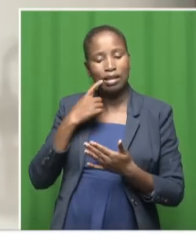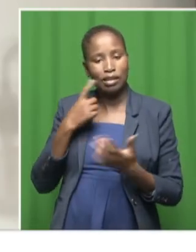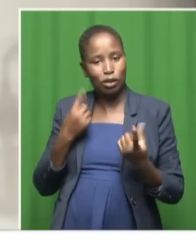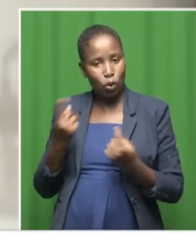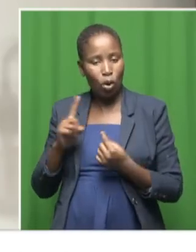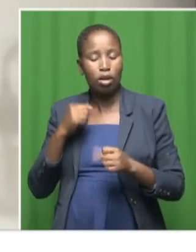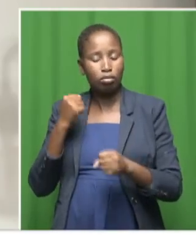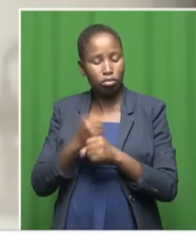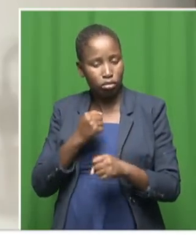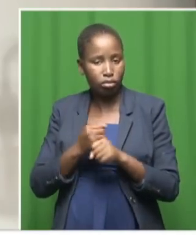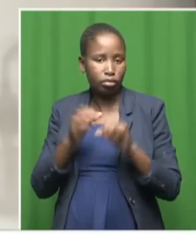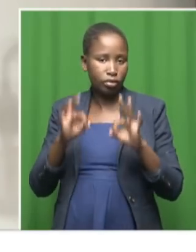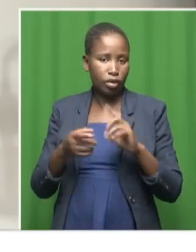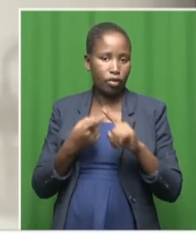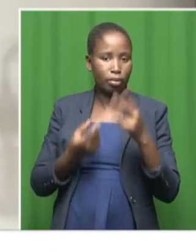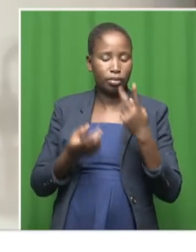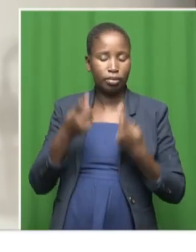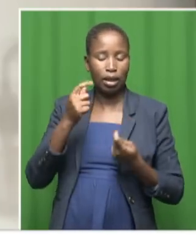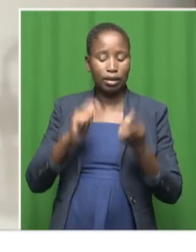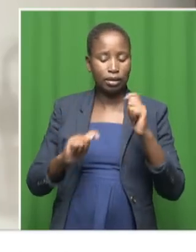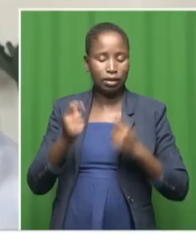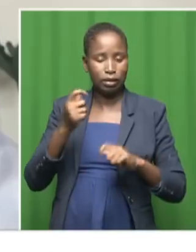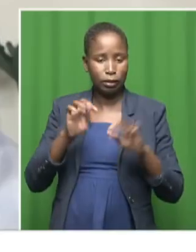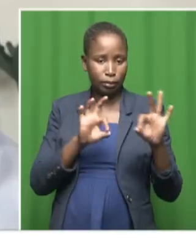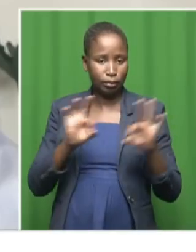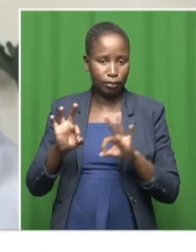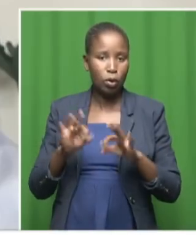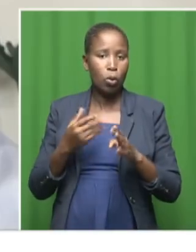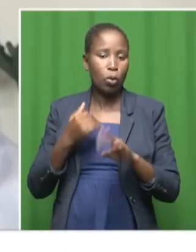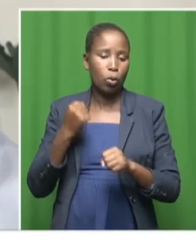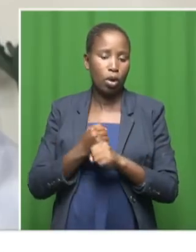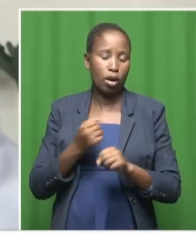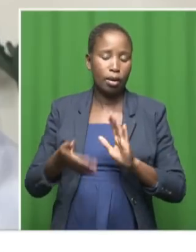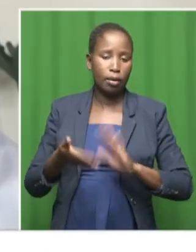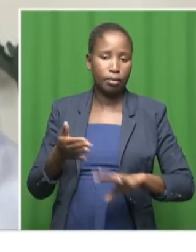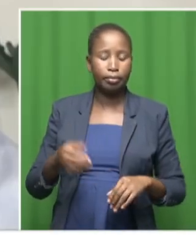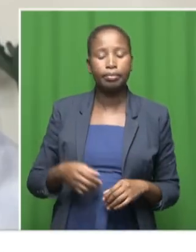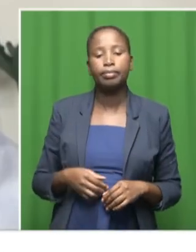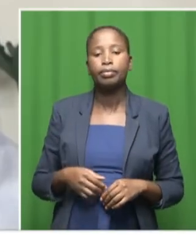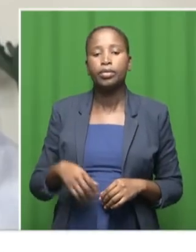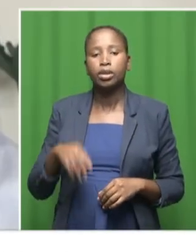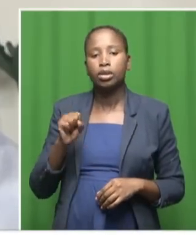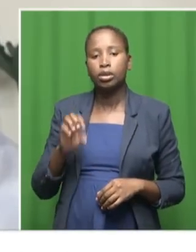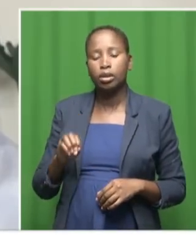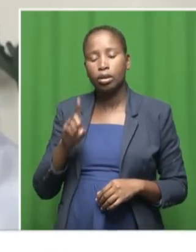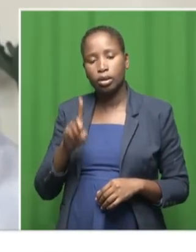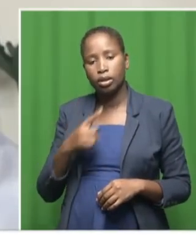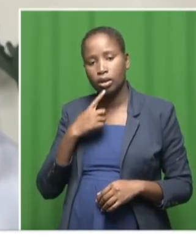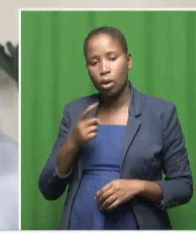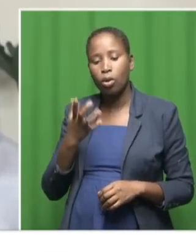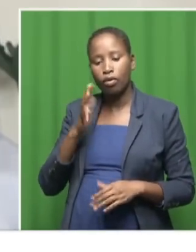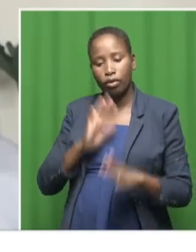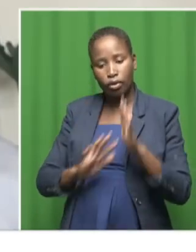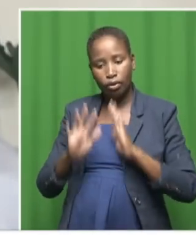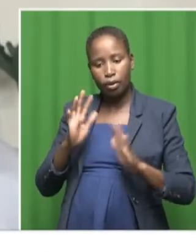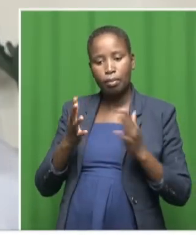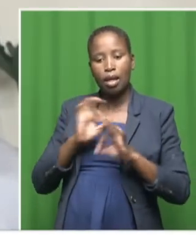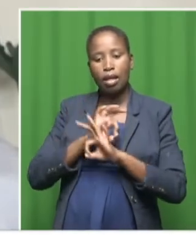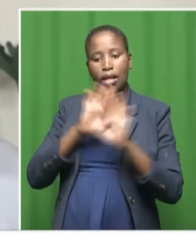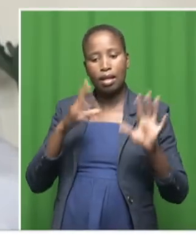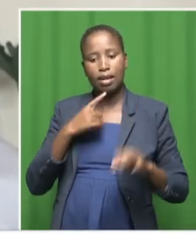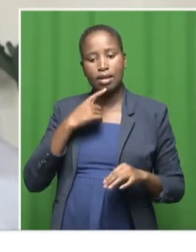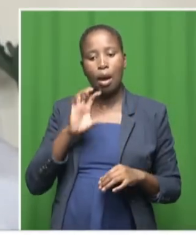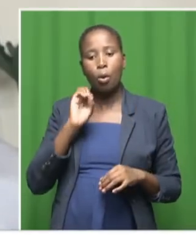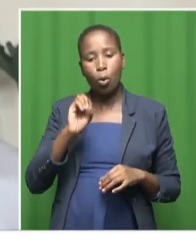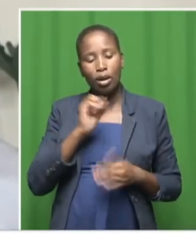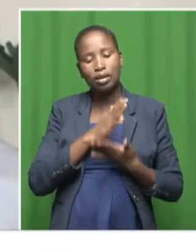in the city at low points in the landscape. You have appealed to bathers to steer clear of those waters that have been affected.